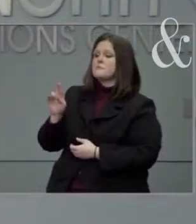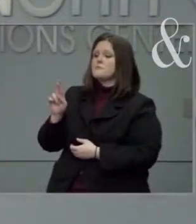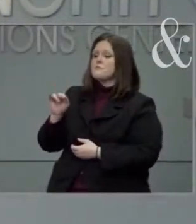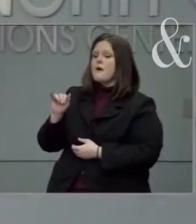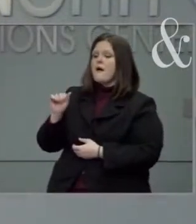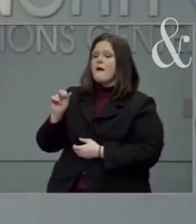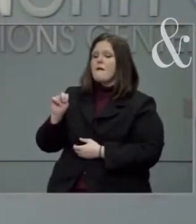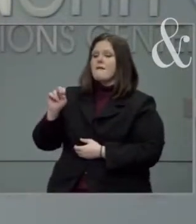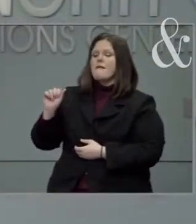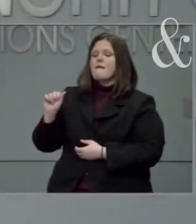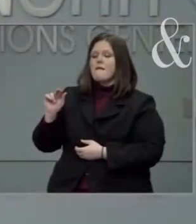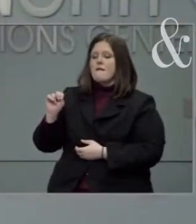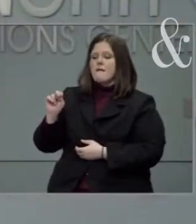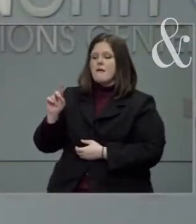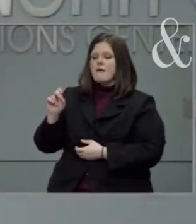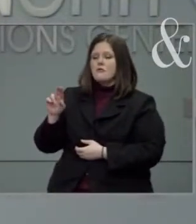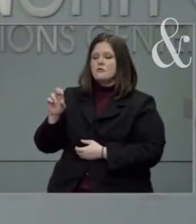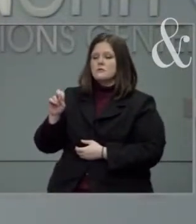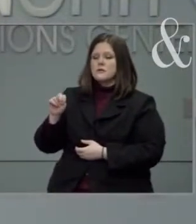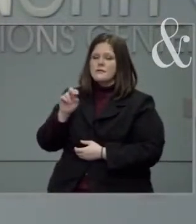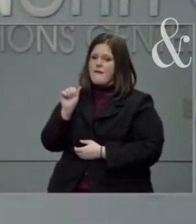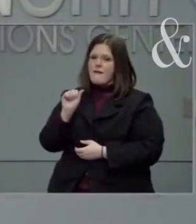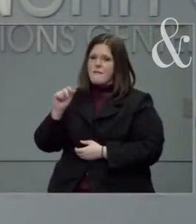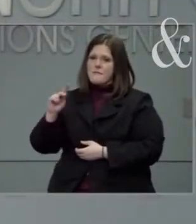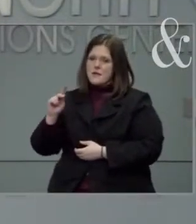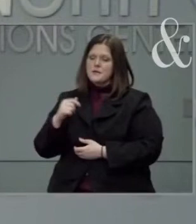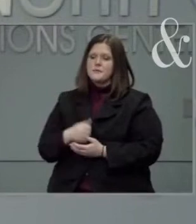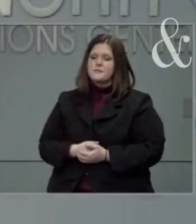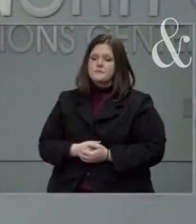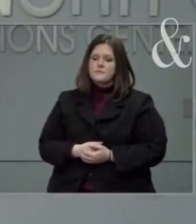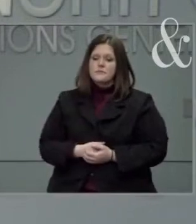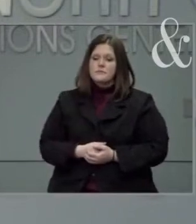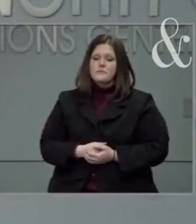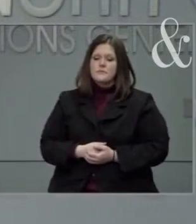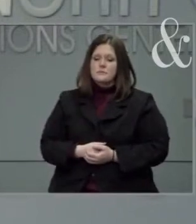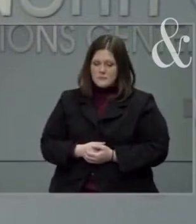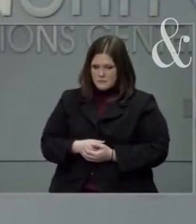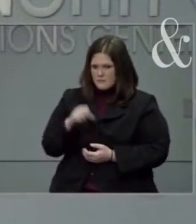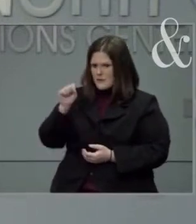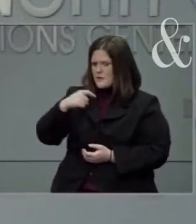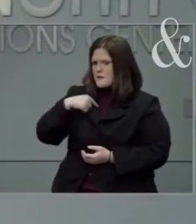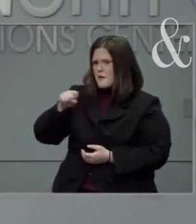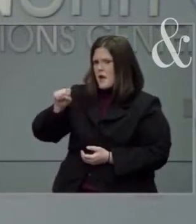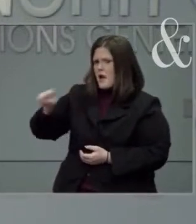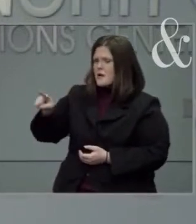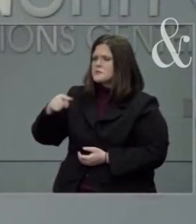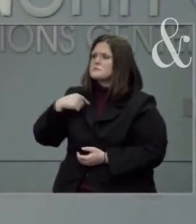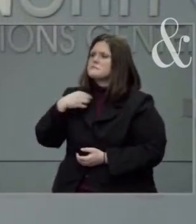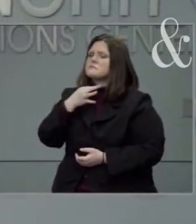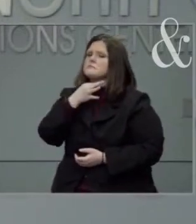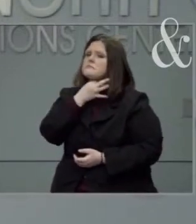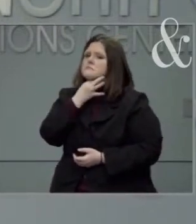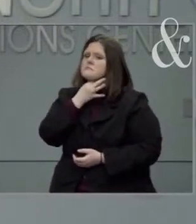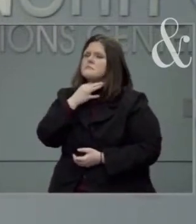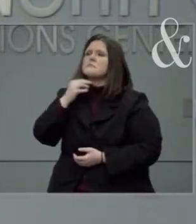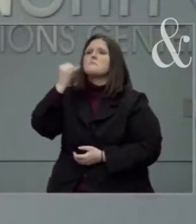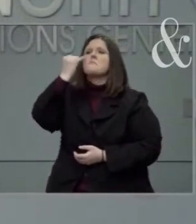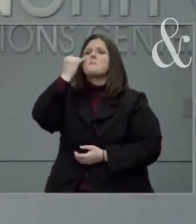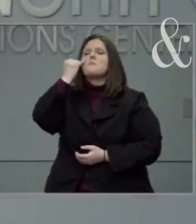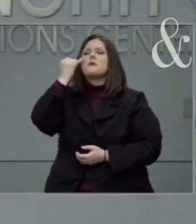Hi, I'm just wondering if you could articulate what happens in the event that Congress does pass